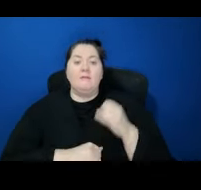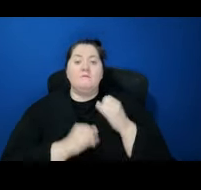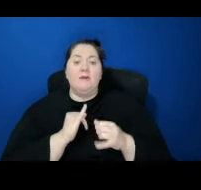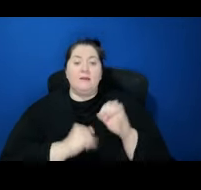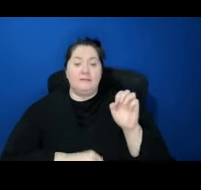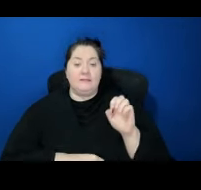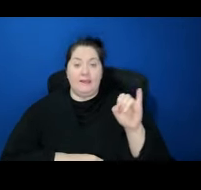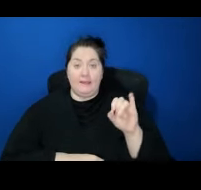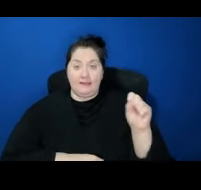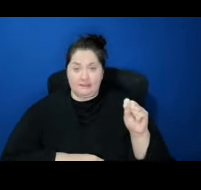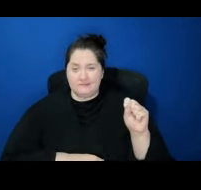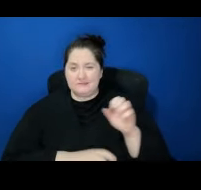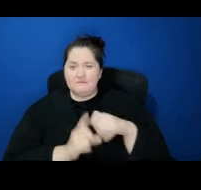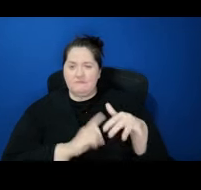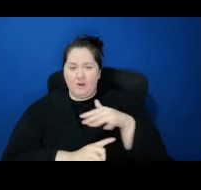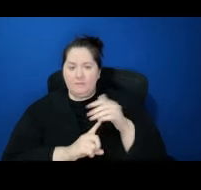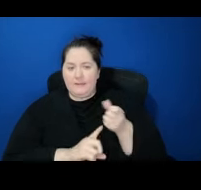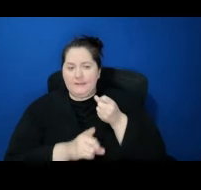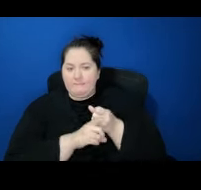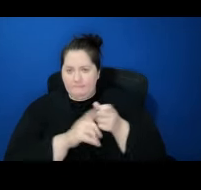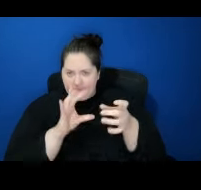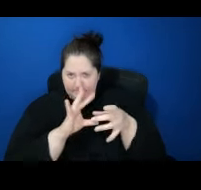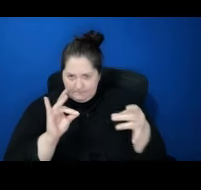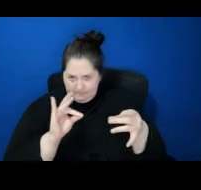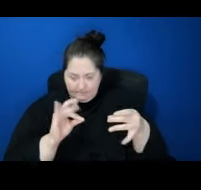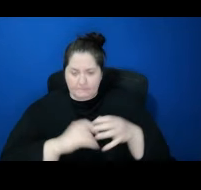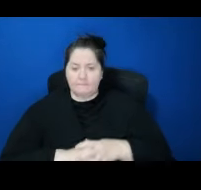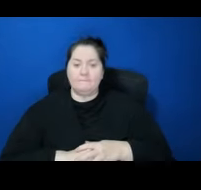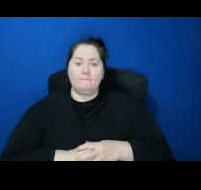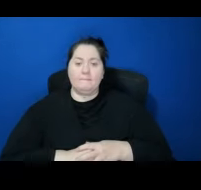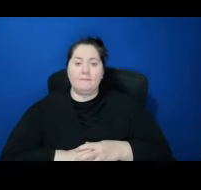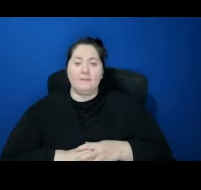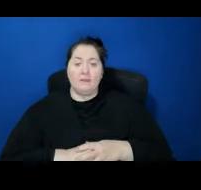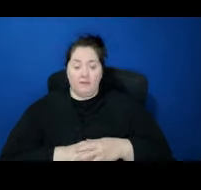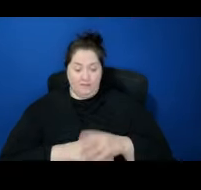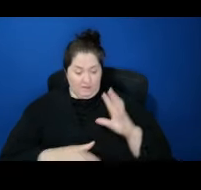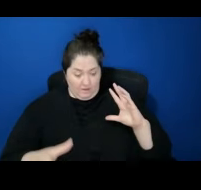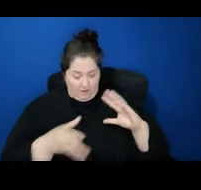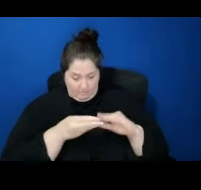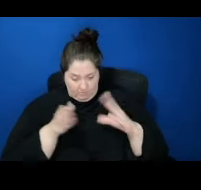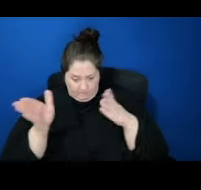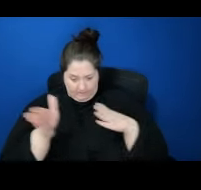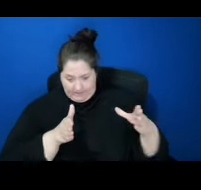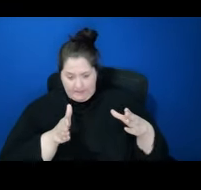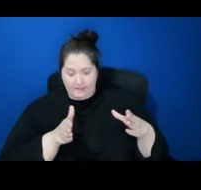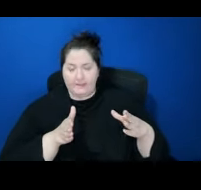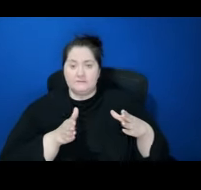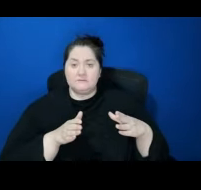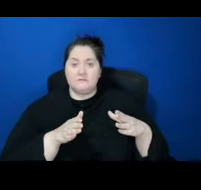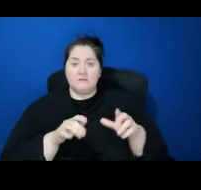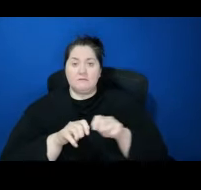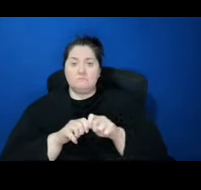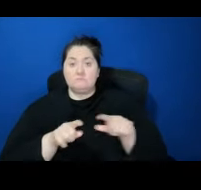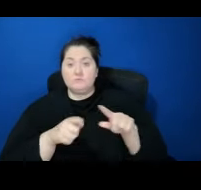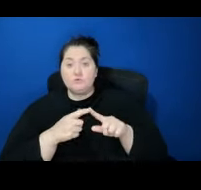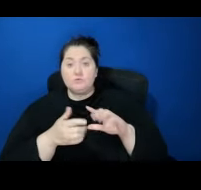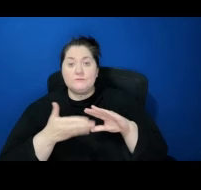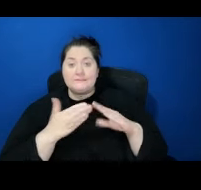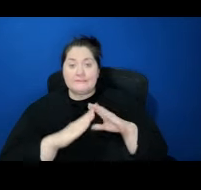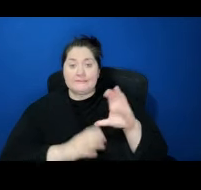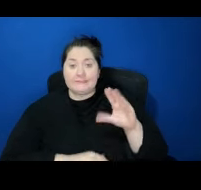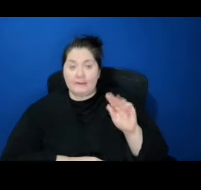EIS. And we plan to complete the comprehensive plan and transmit it to the City Council for